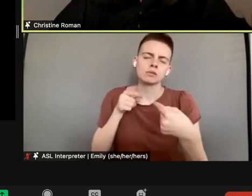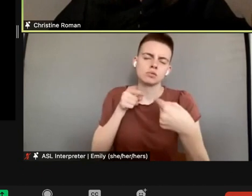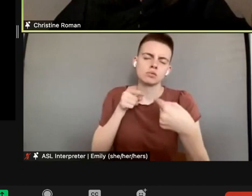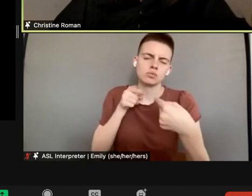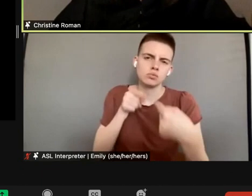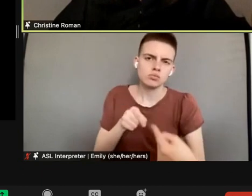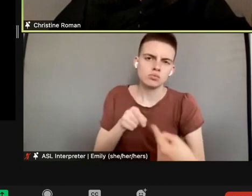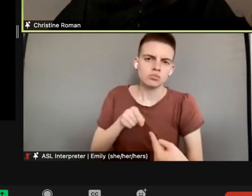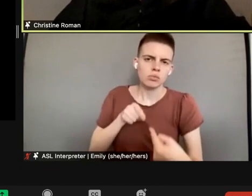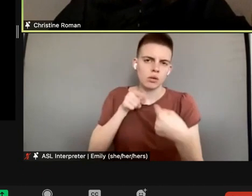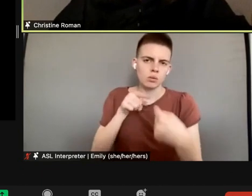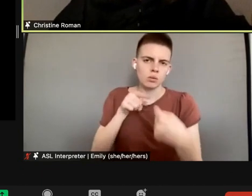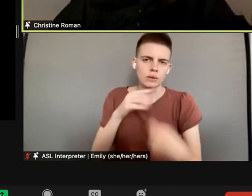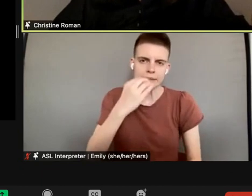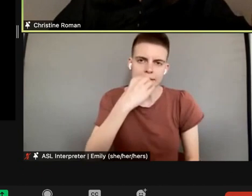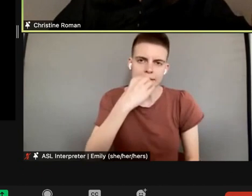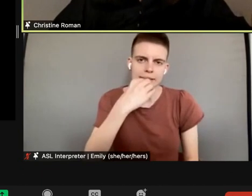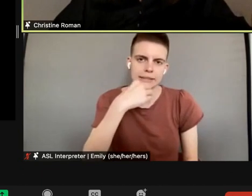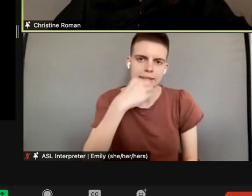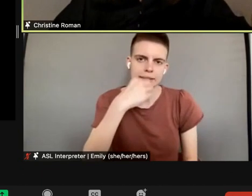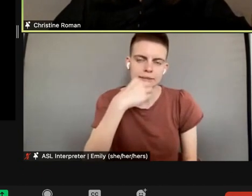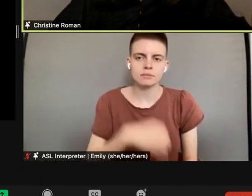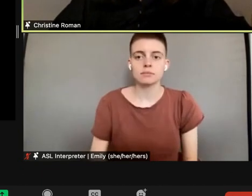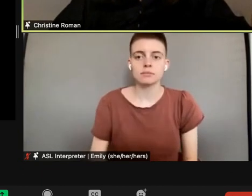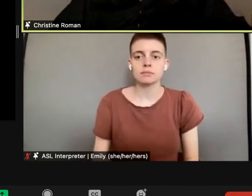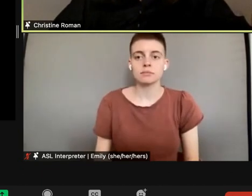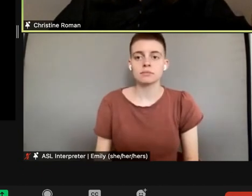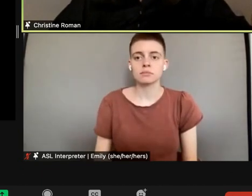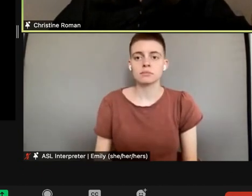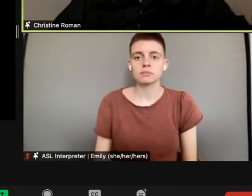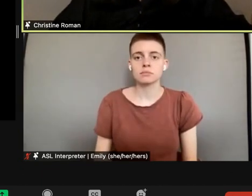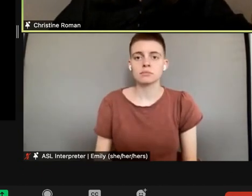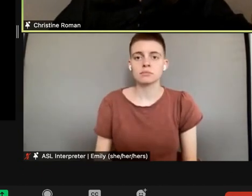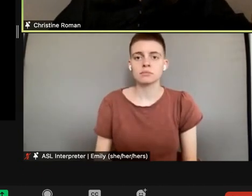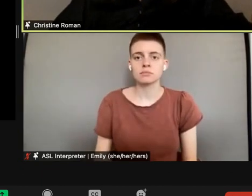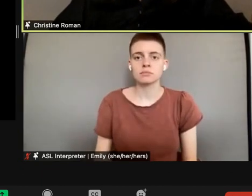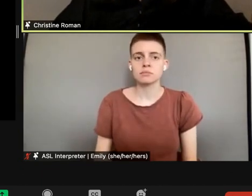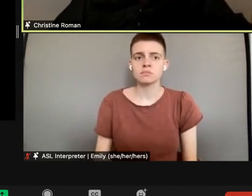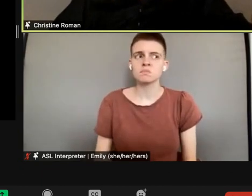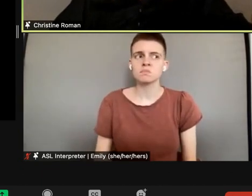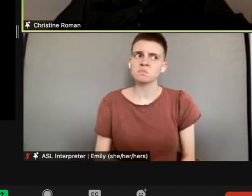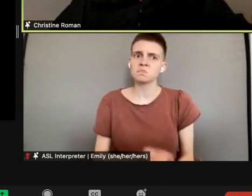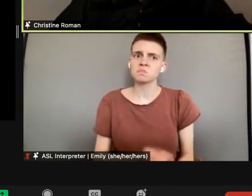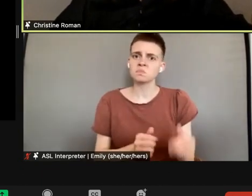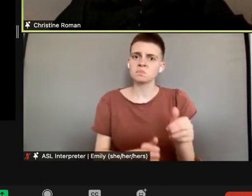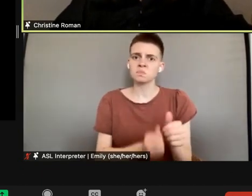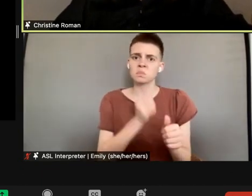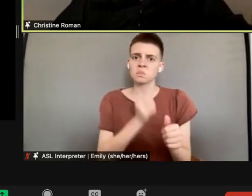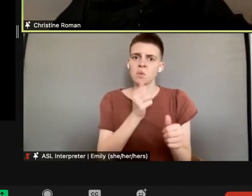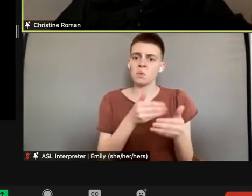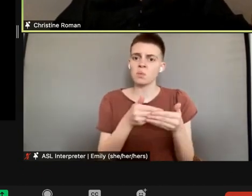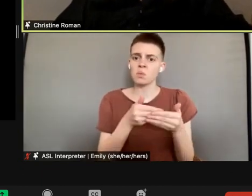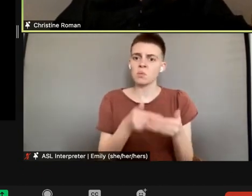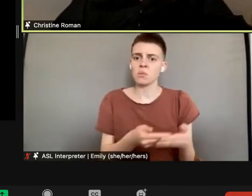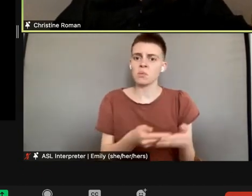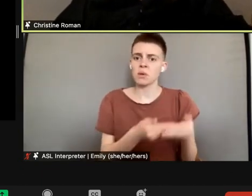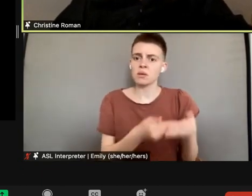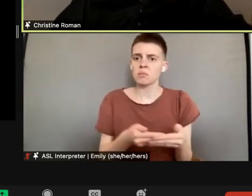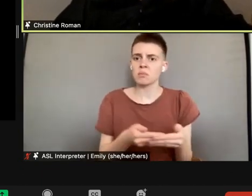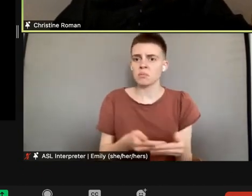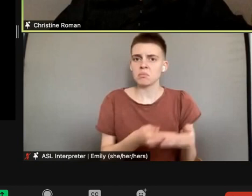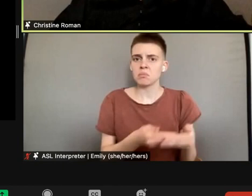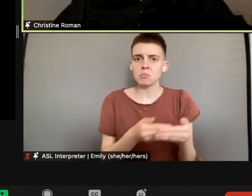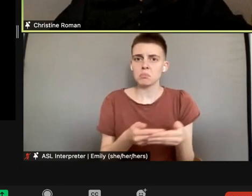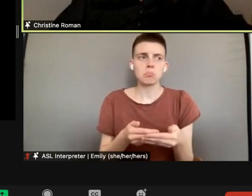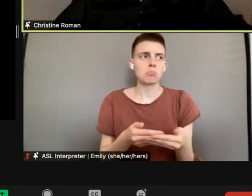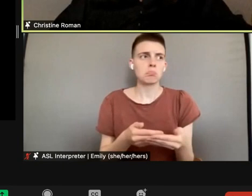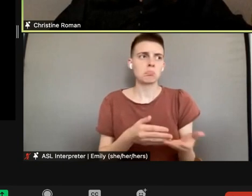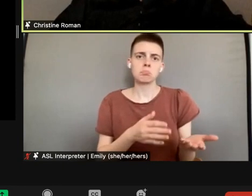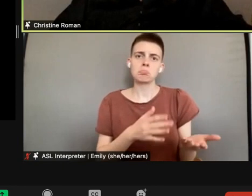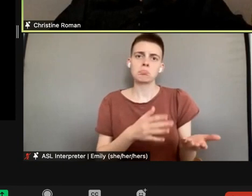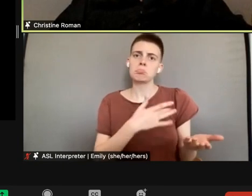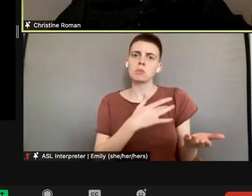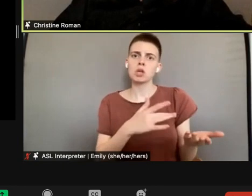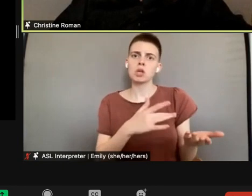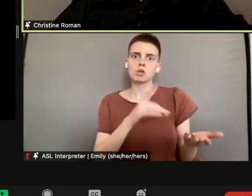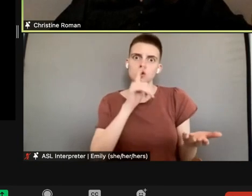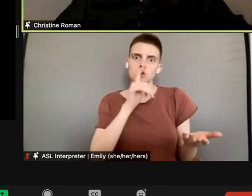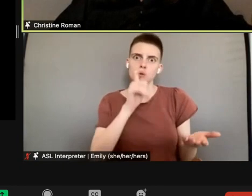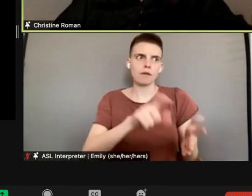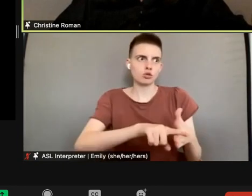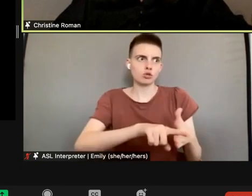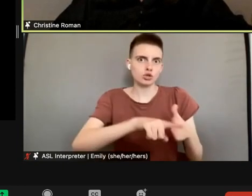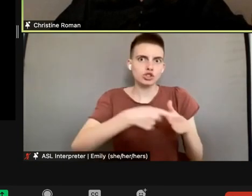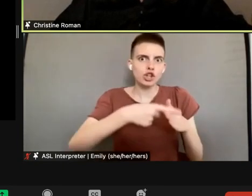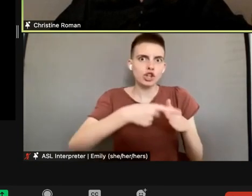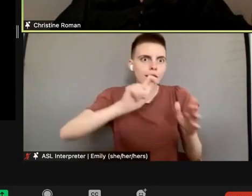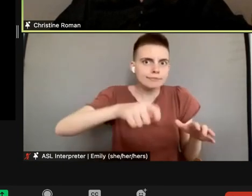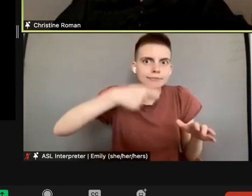huge. Most babies don't need to eat table food when they do, but they're so